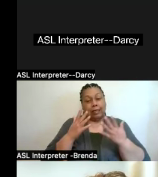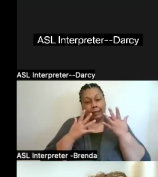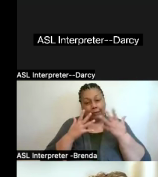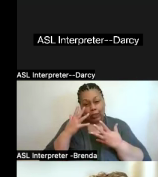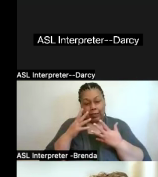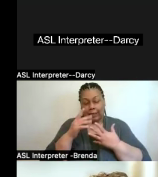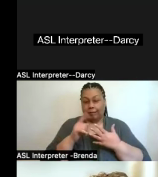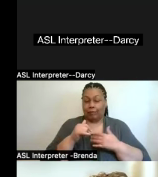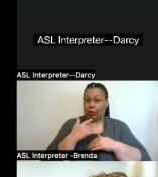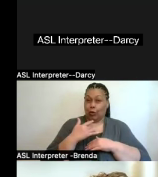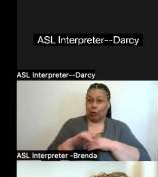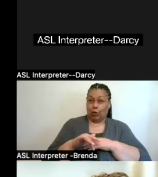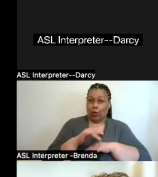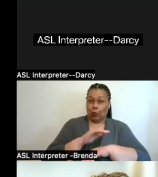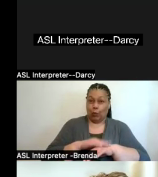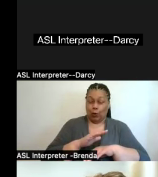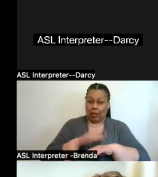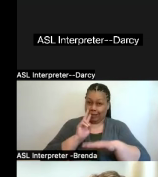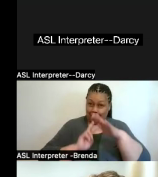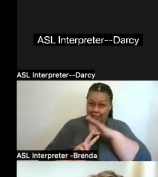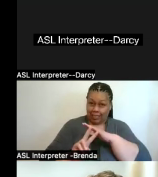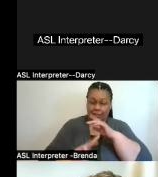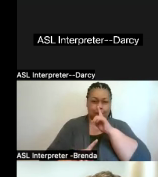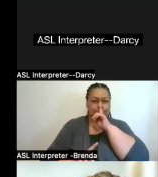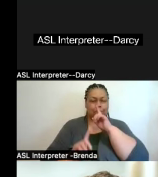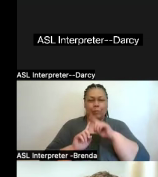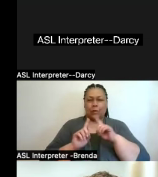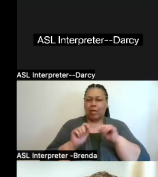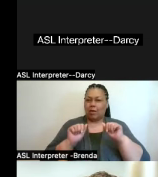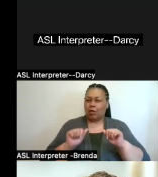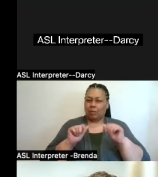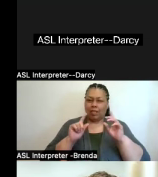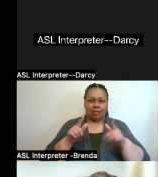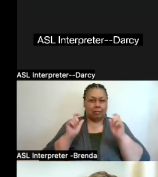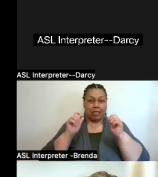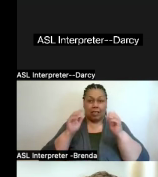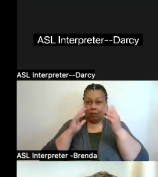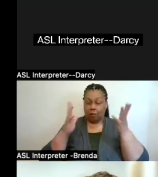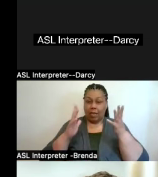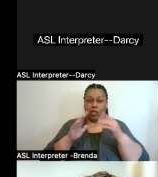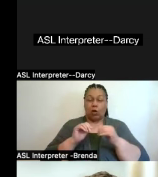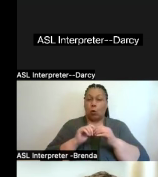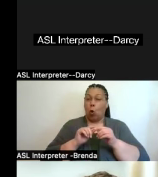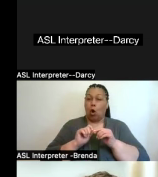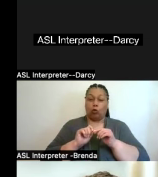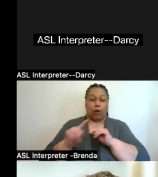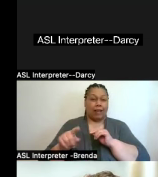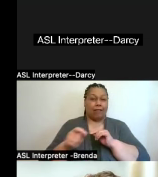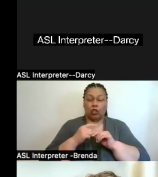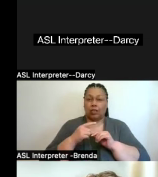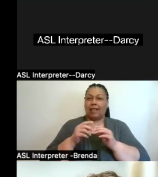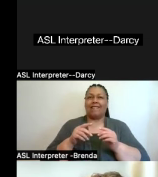not earthquake prediction, it's able to work because the speed of information travels faster than seismic